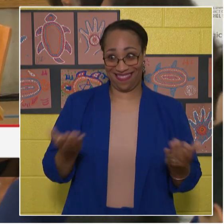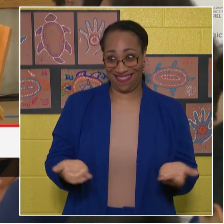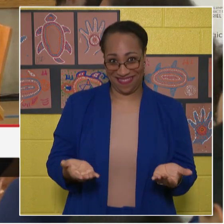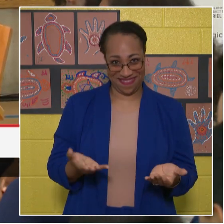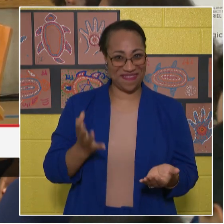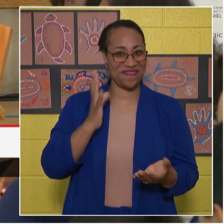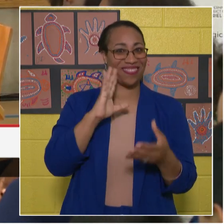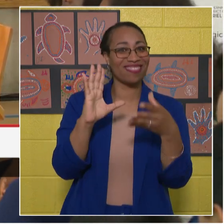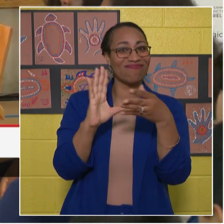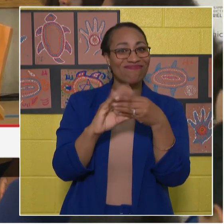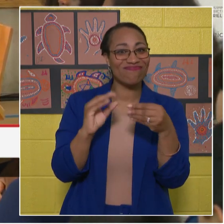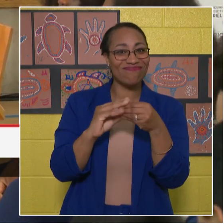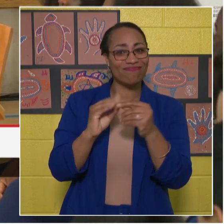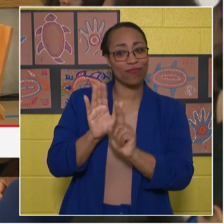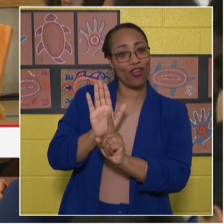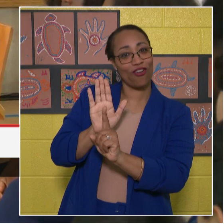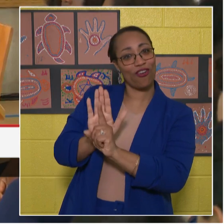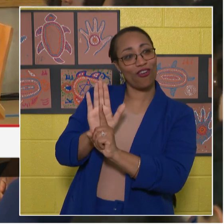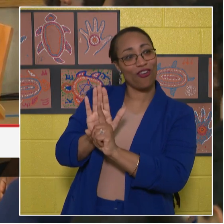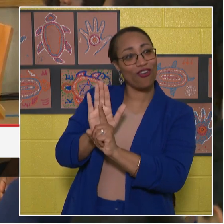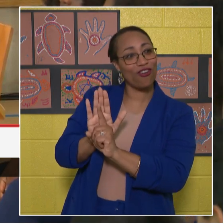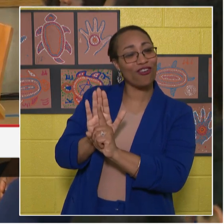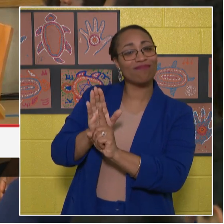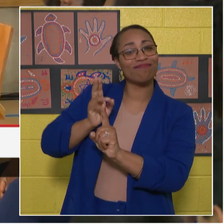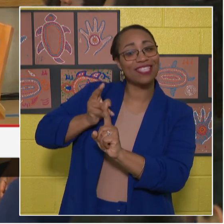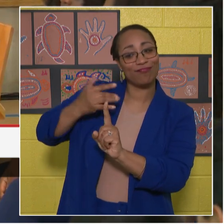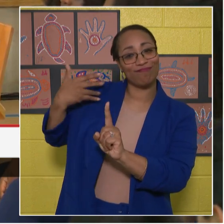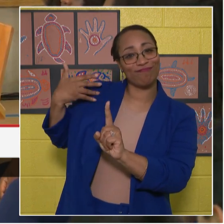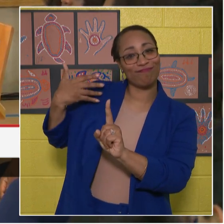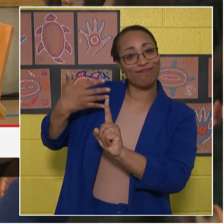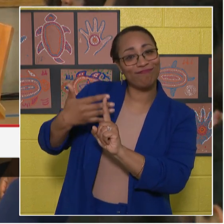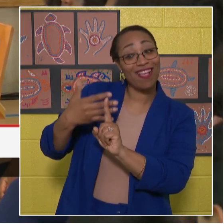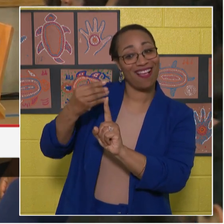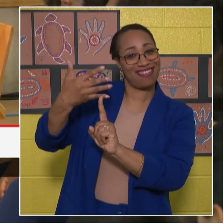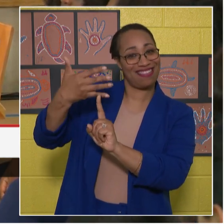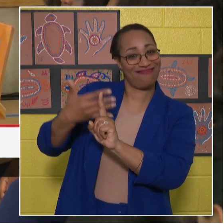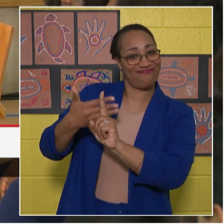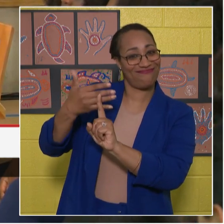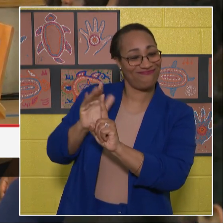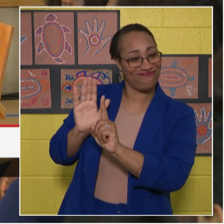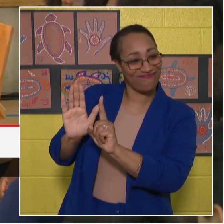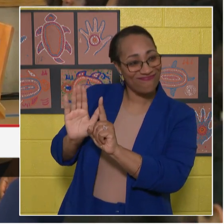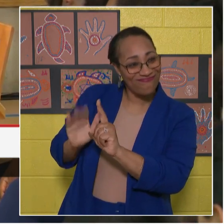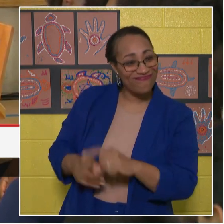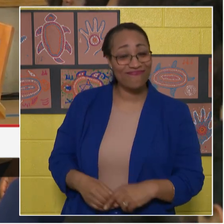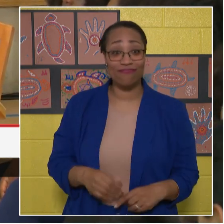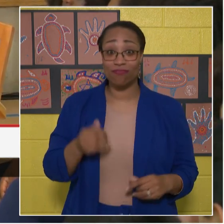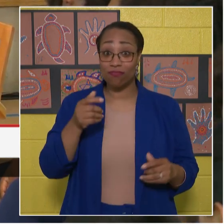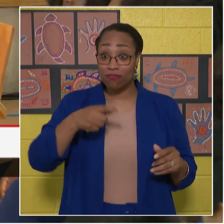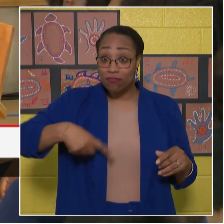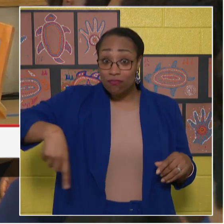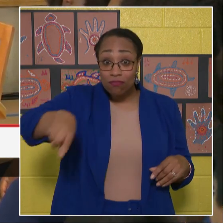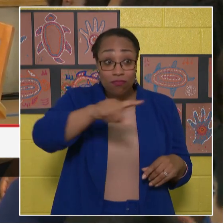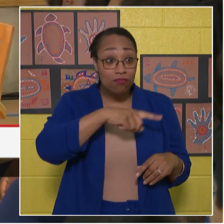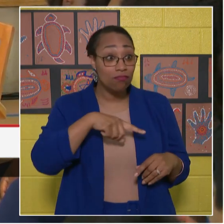of all that you can accomplish with your intellect and hard work.